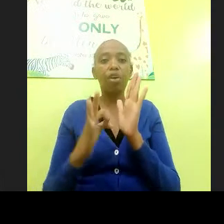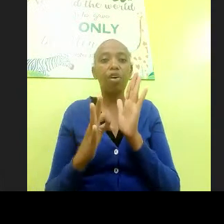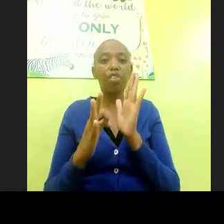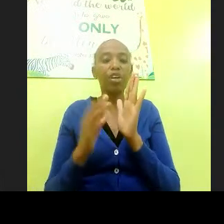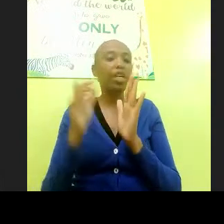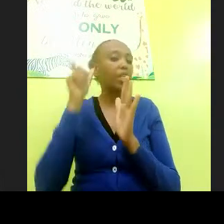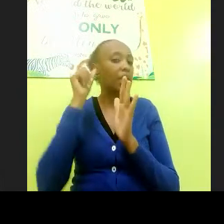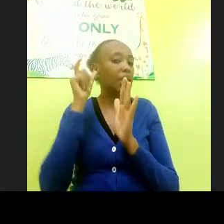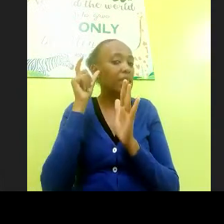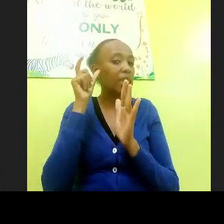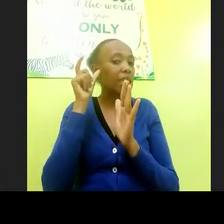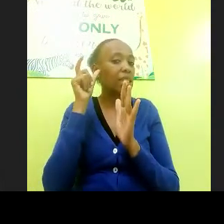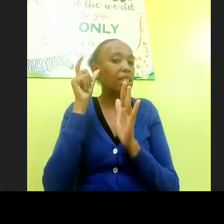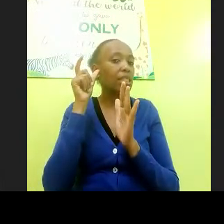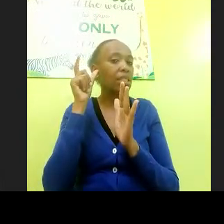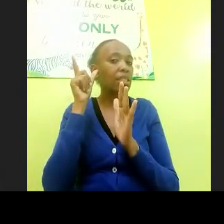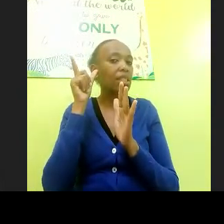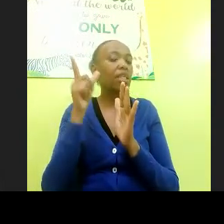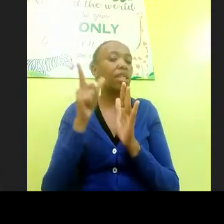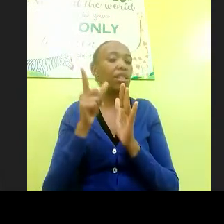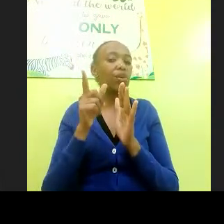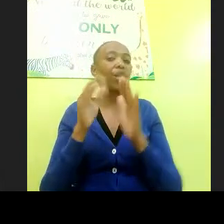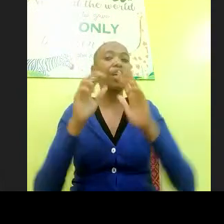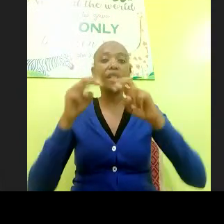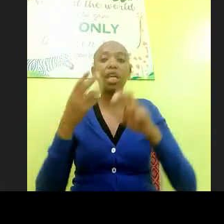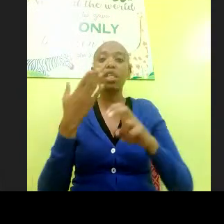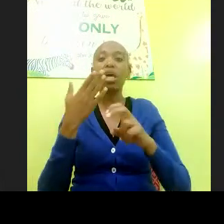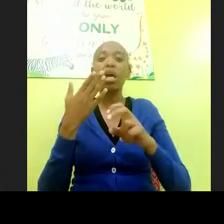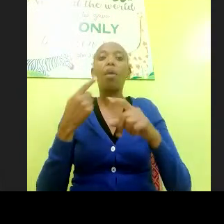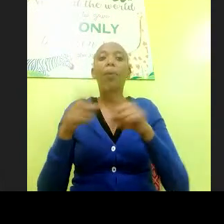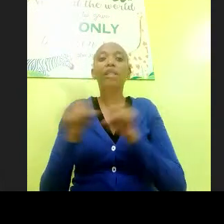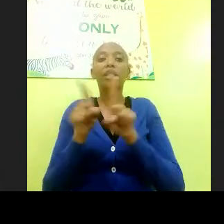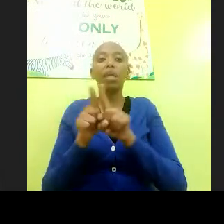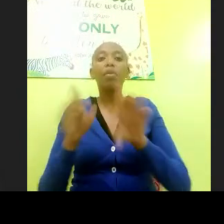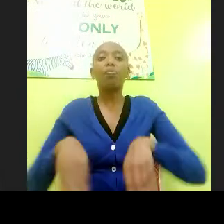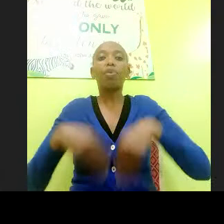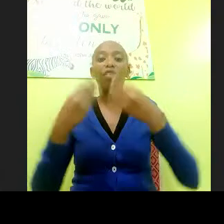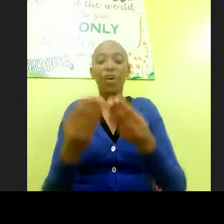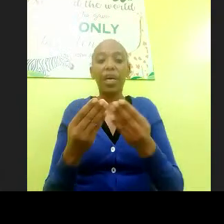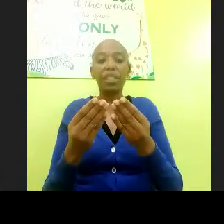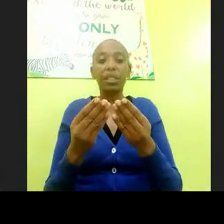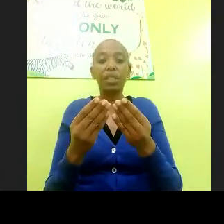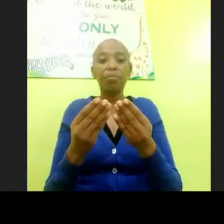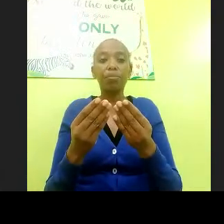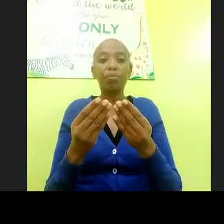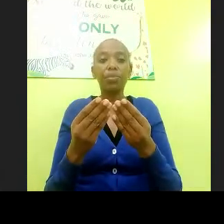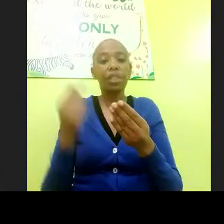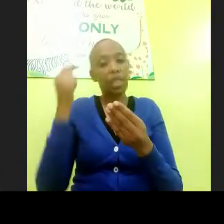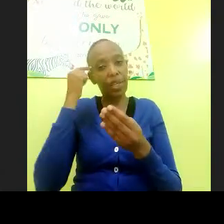listening into the research, but also providing propositions. I think